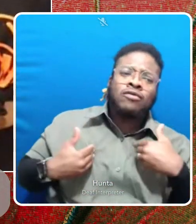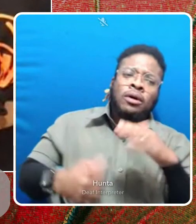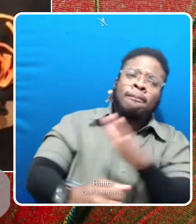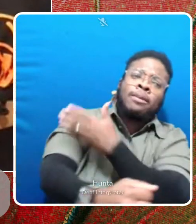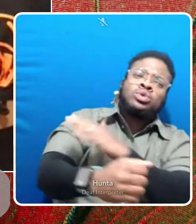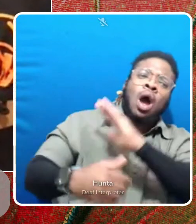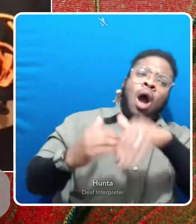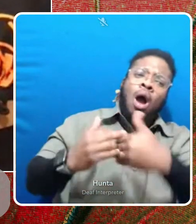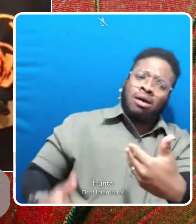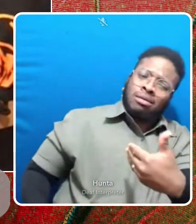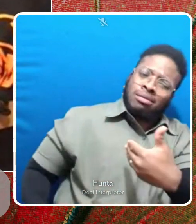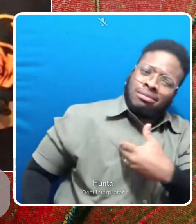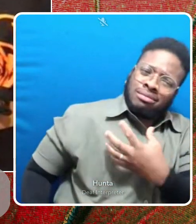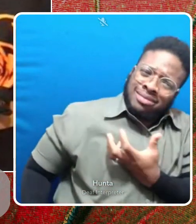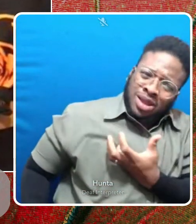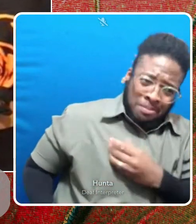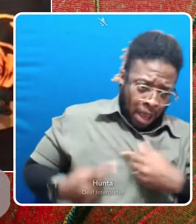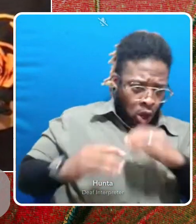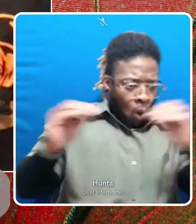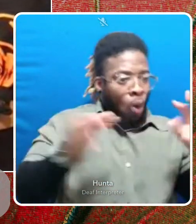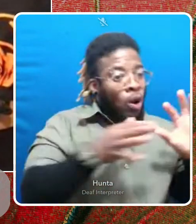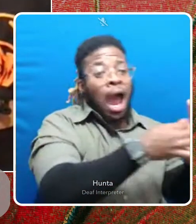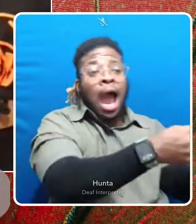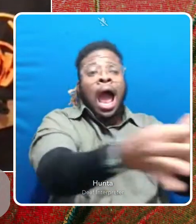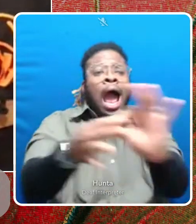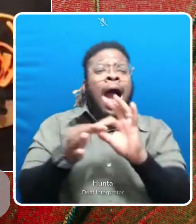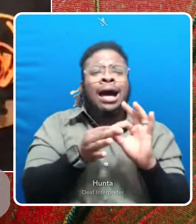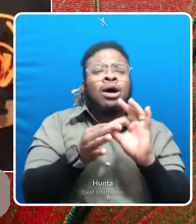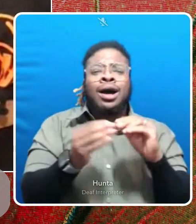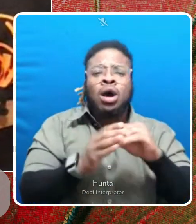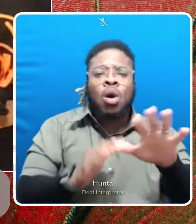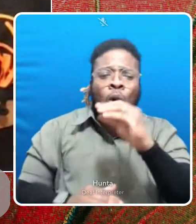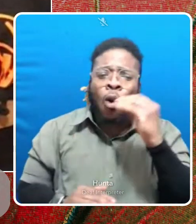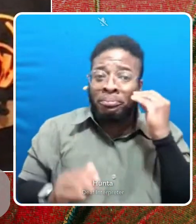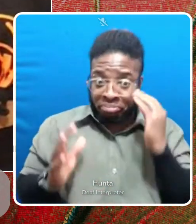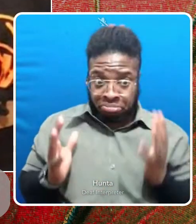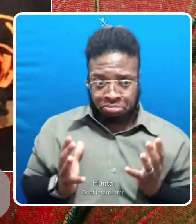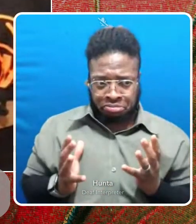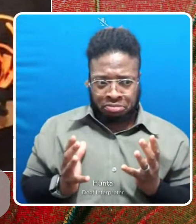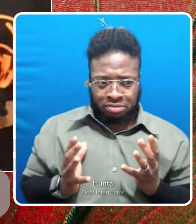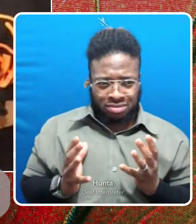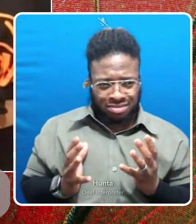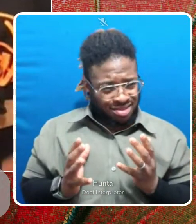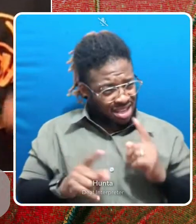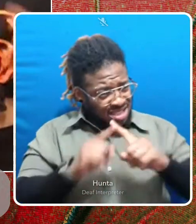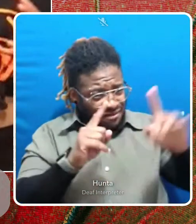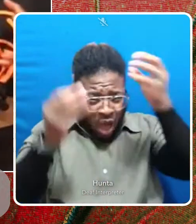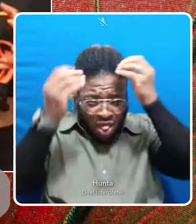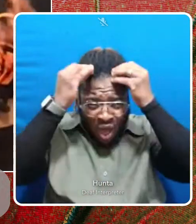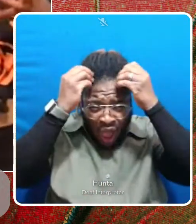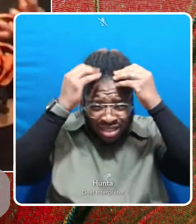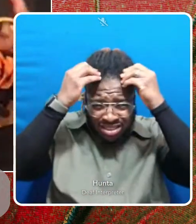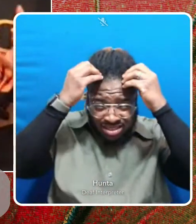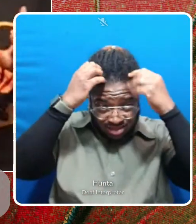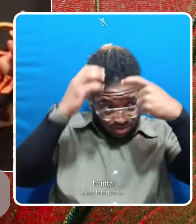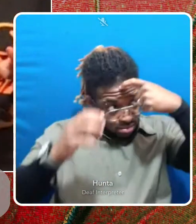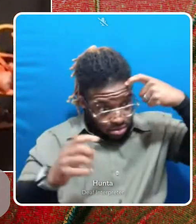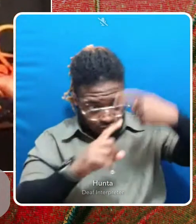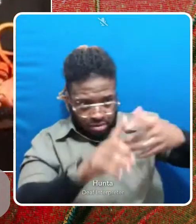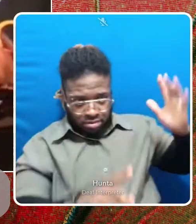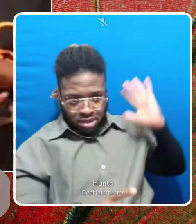your home? Entertaining any pest that creeps into your path? Like the song is supposed to fill the hole that the lack of love left inside of you. But if you dig a little deeper,